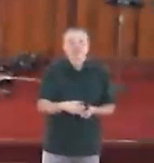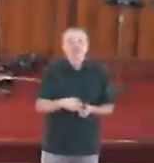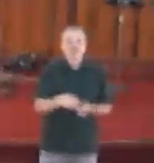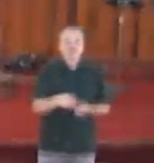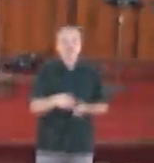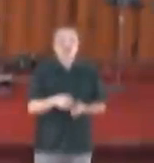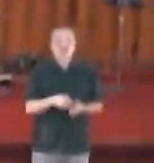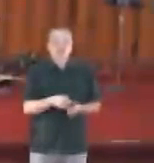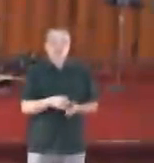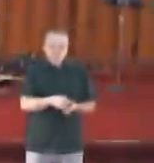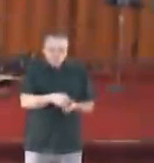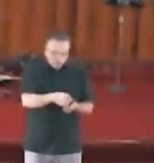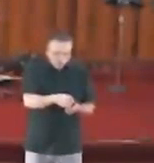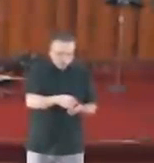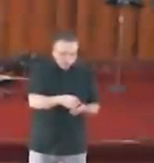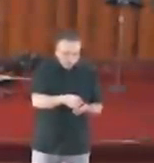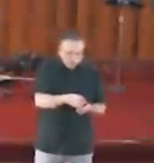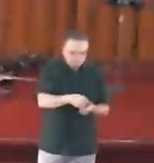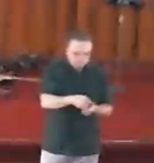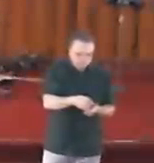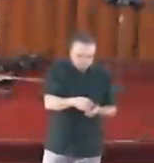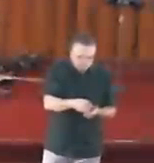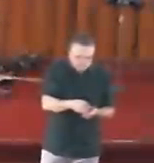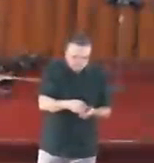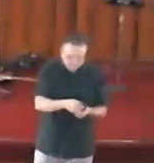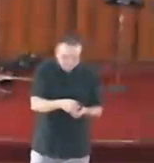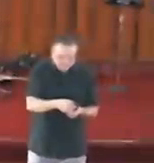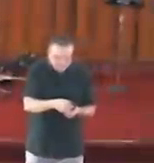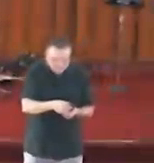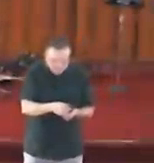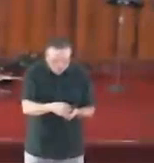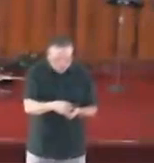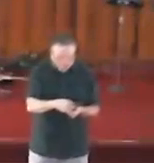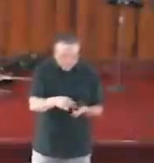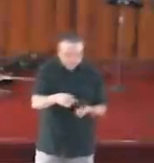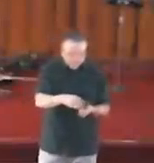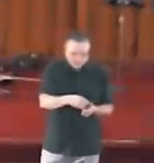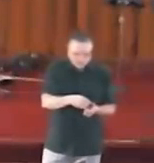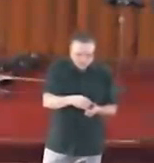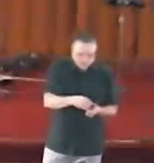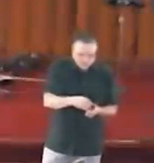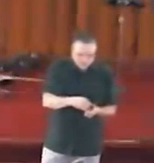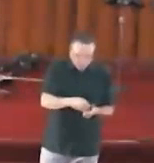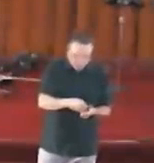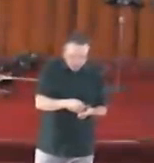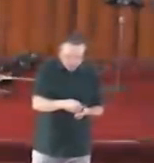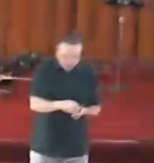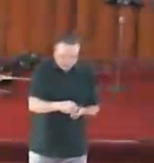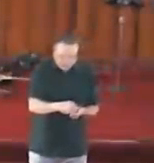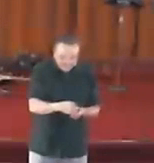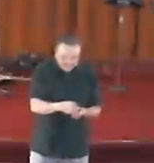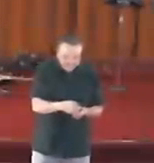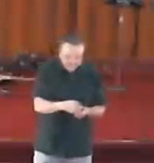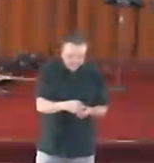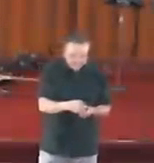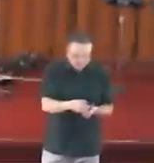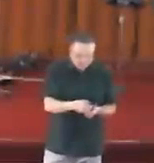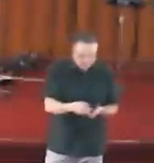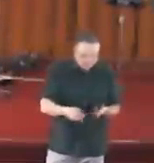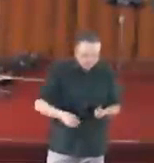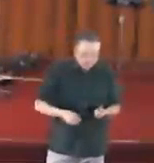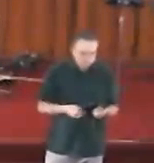to obey God. Lo he hecho con palabras y obras, mediante poderosas señales